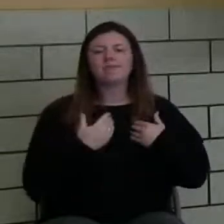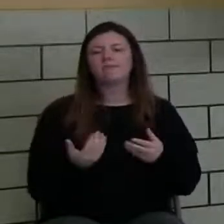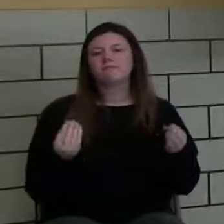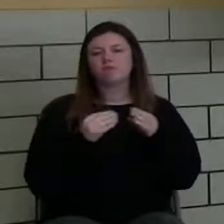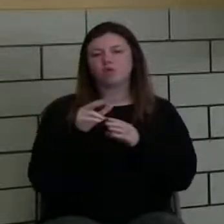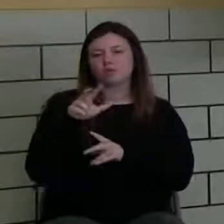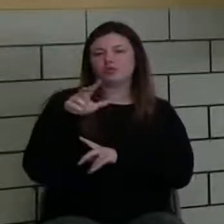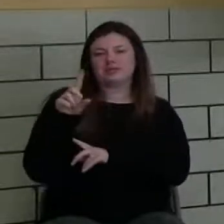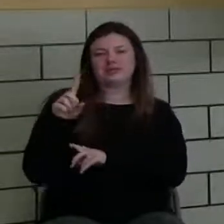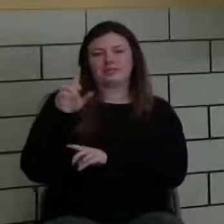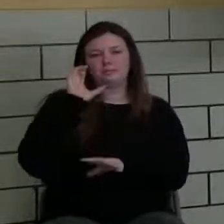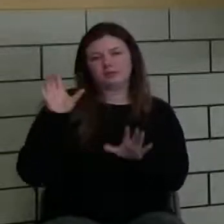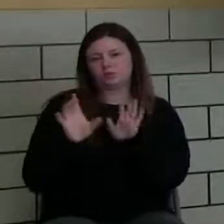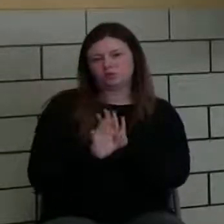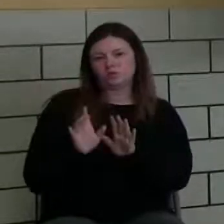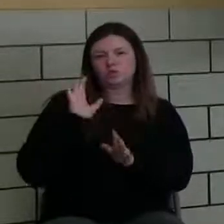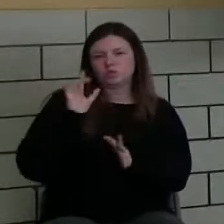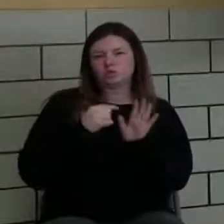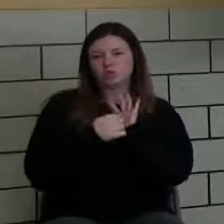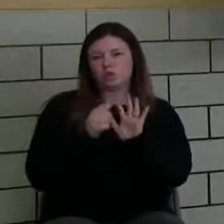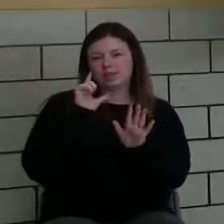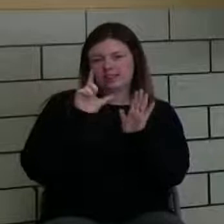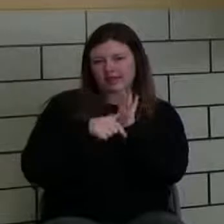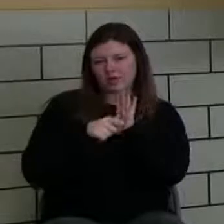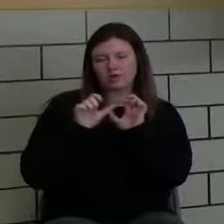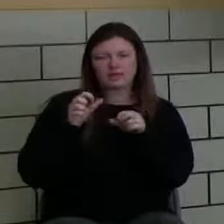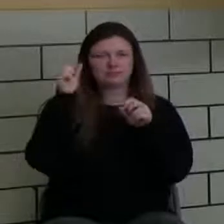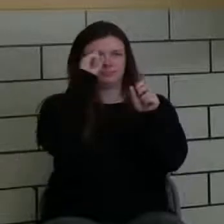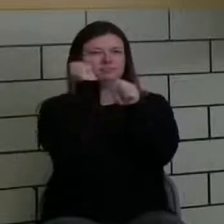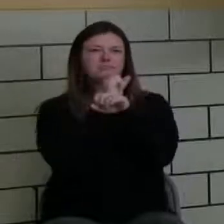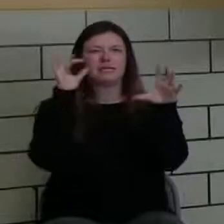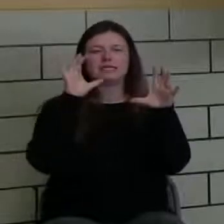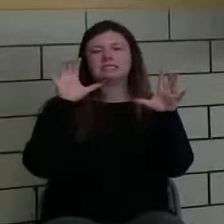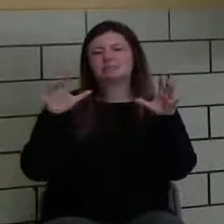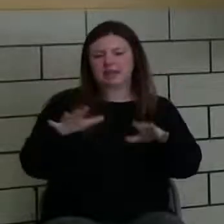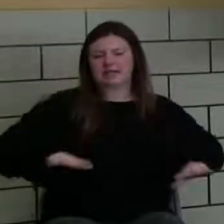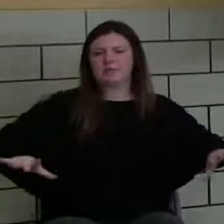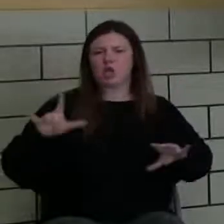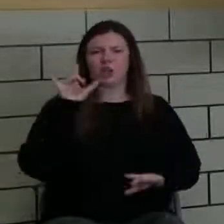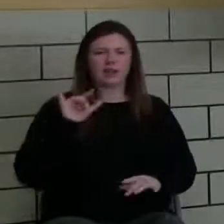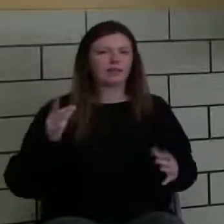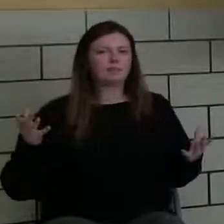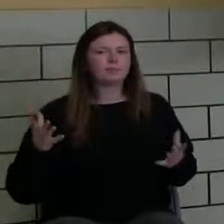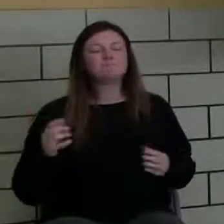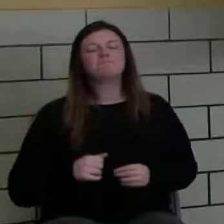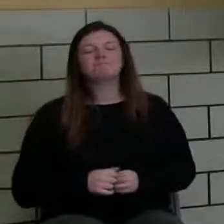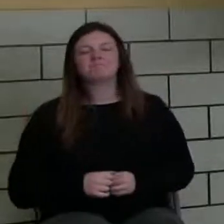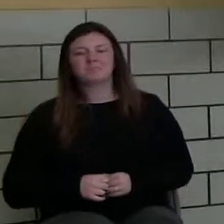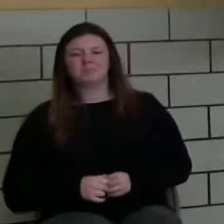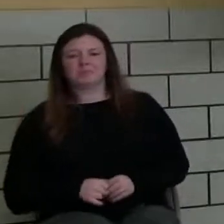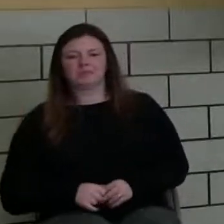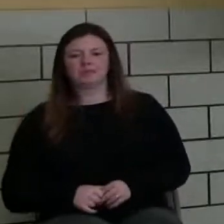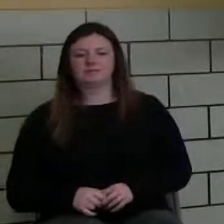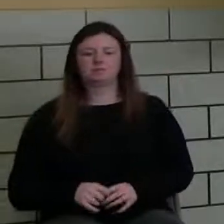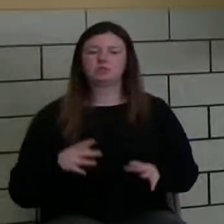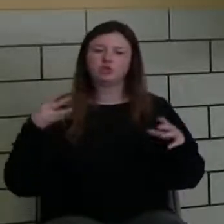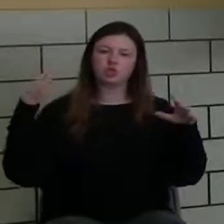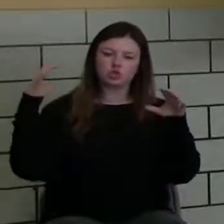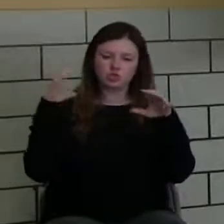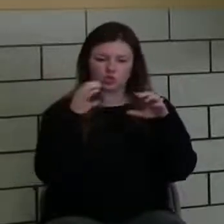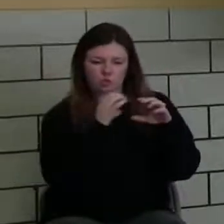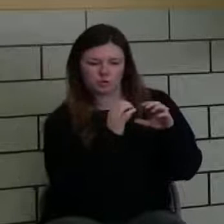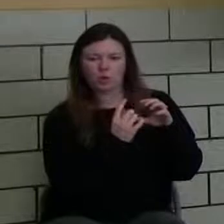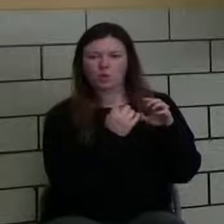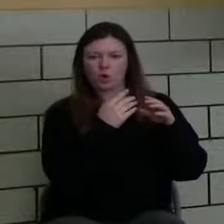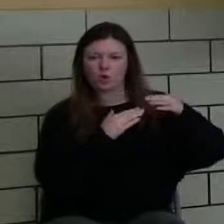we'll be able to kind of see and imagine what those spaces look like even more. But this is kind of zooming into just a corner. This is